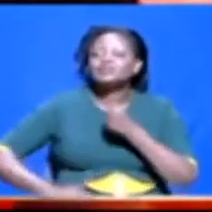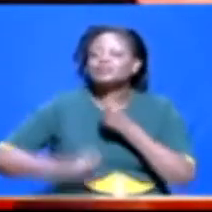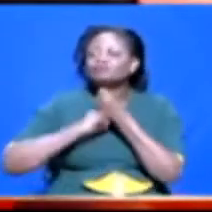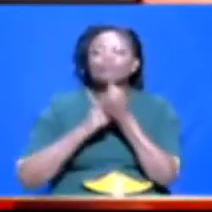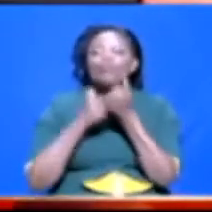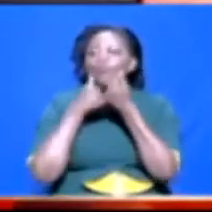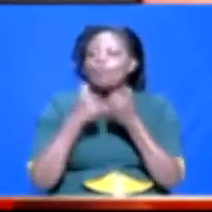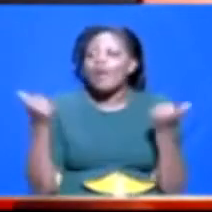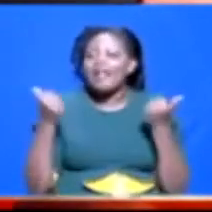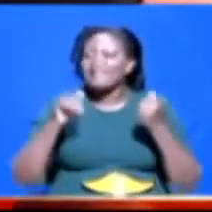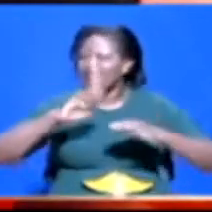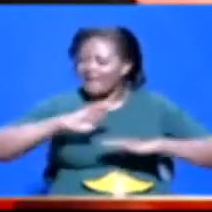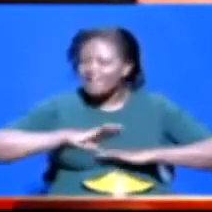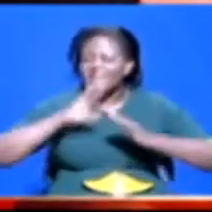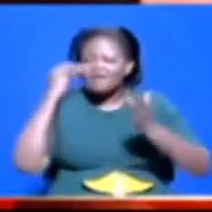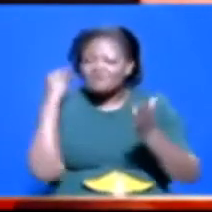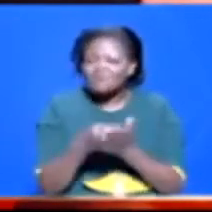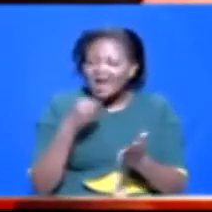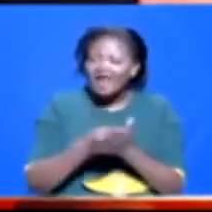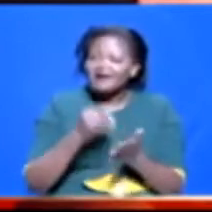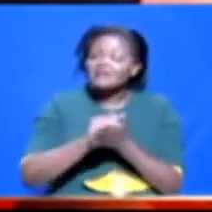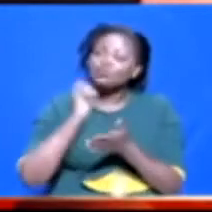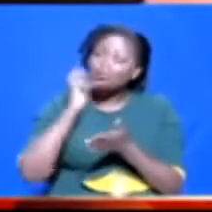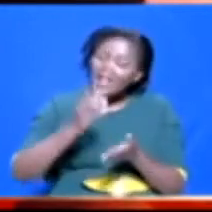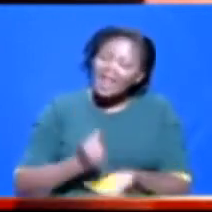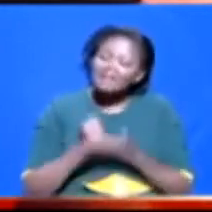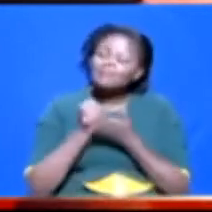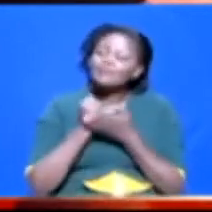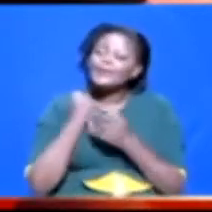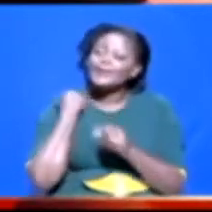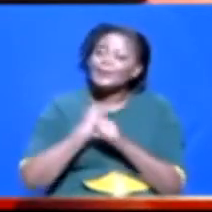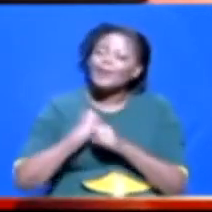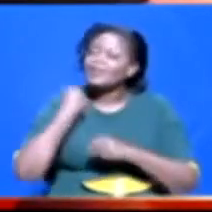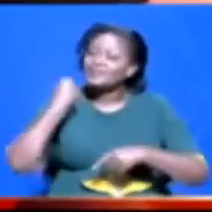have sufficient money that will help them conduct the process in a fair and democratic